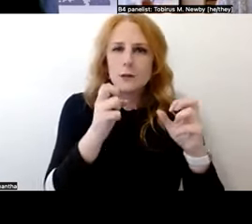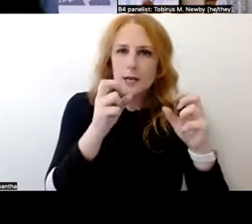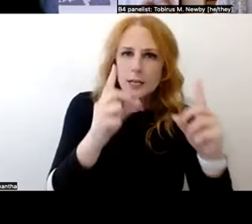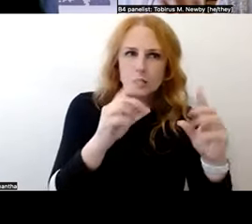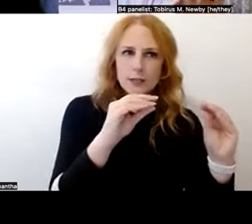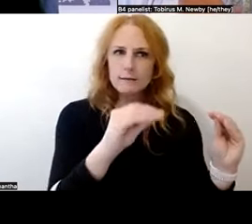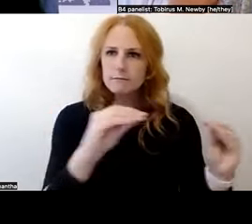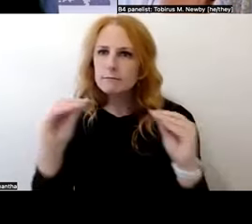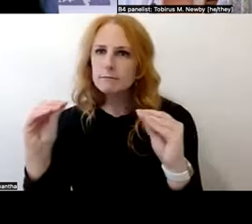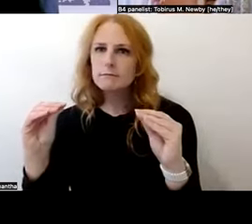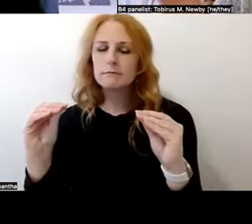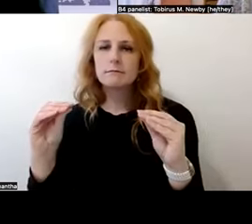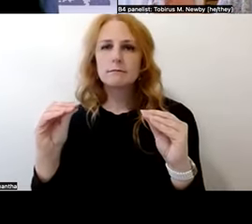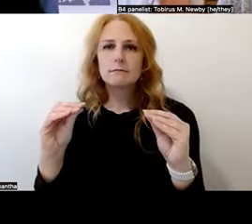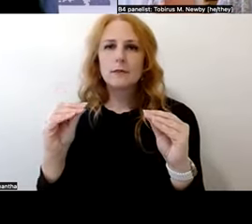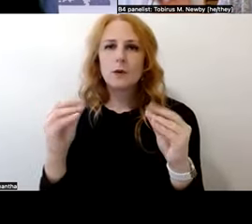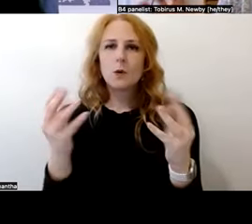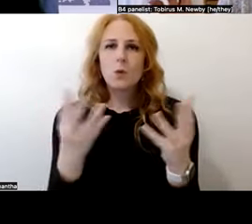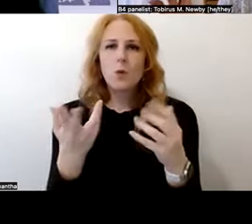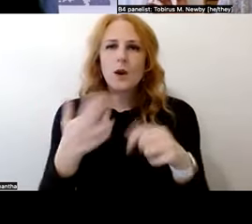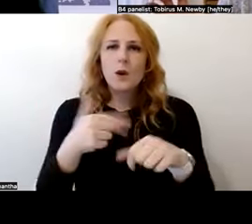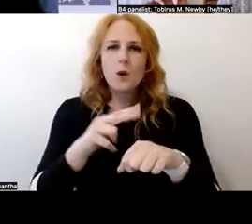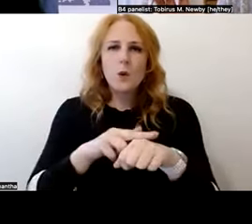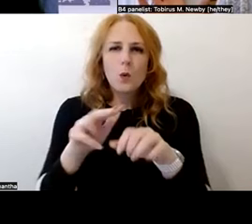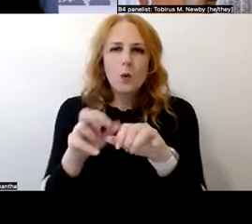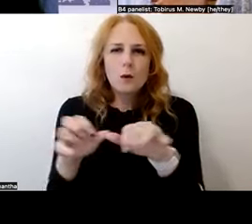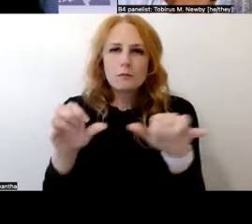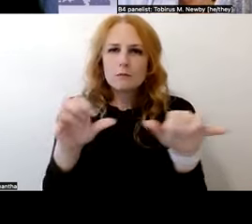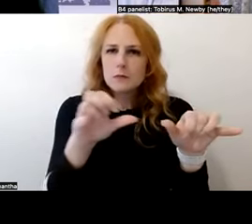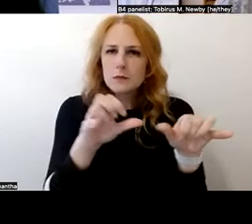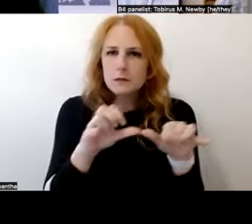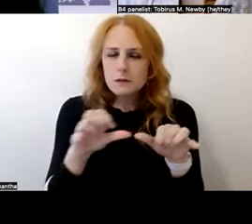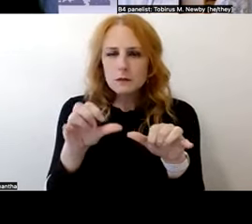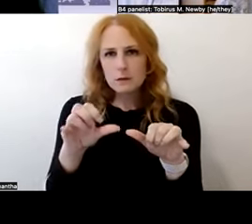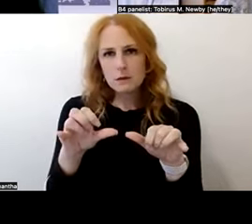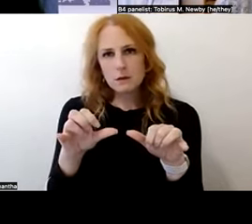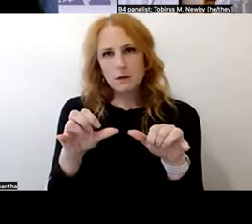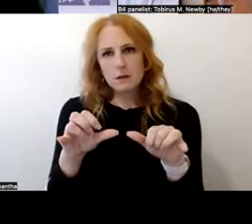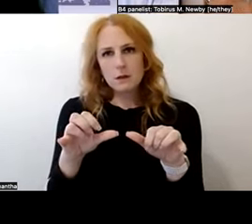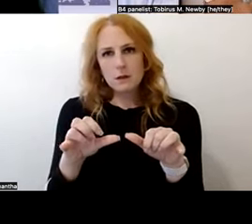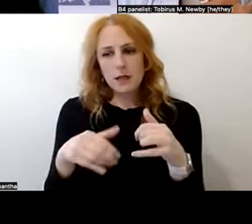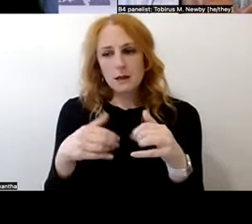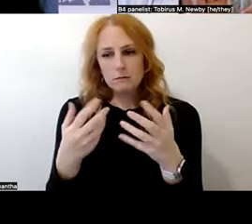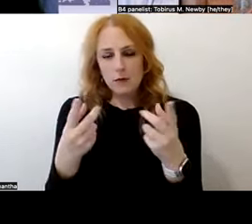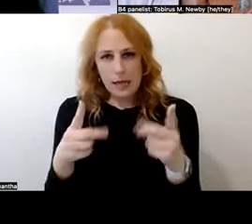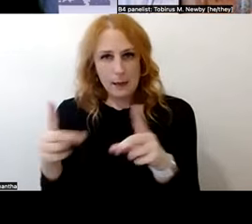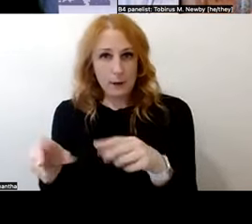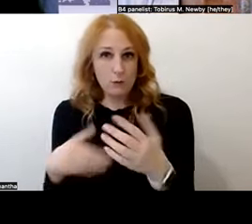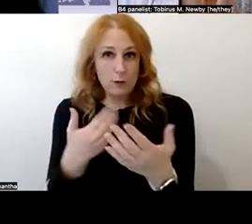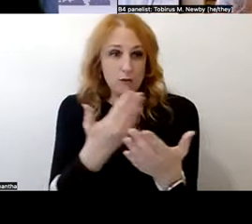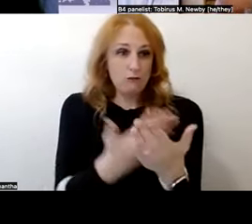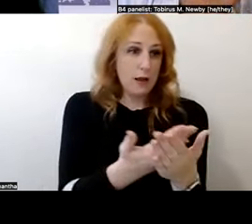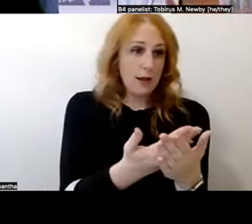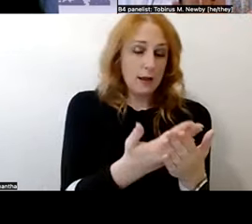we're coming from and some of the norms that existed where we're coming from, that once we arrive here, we realize, oh, those are not in line